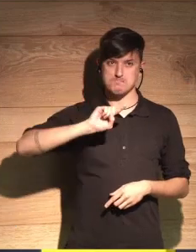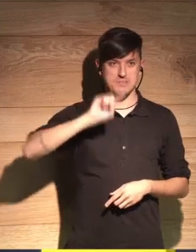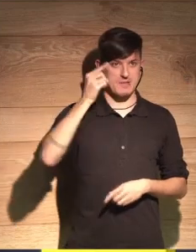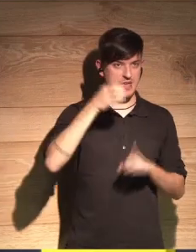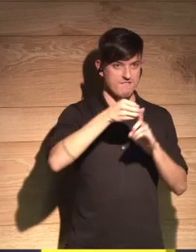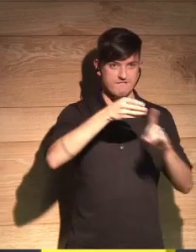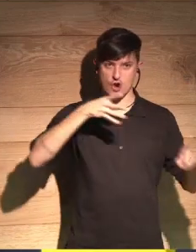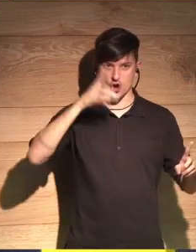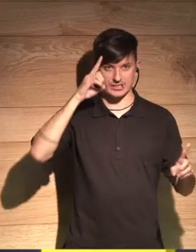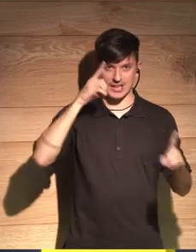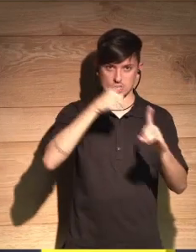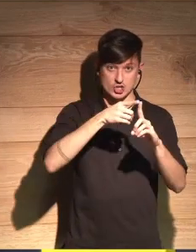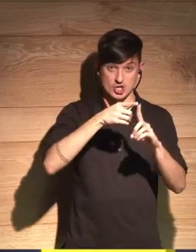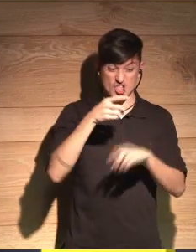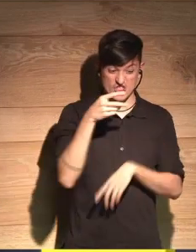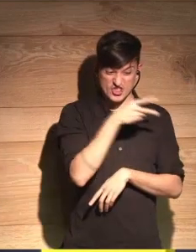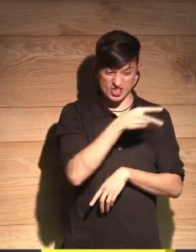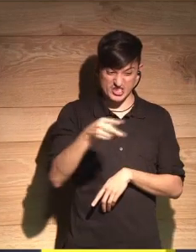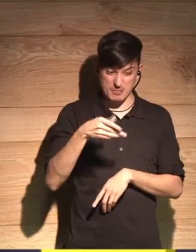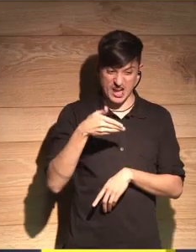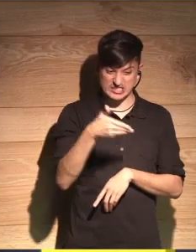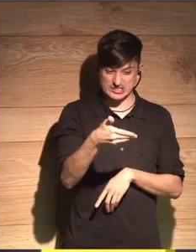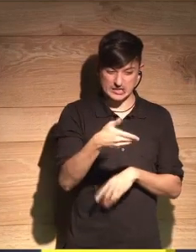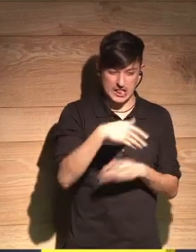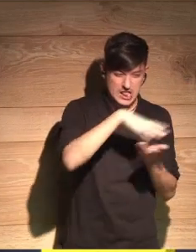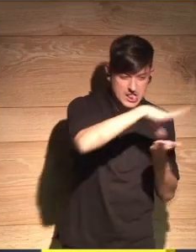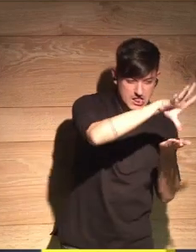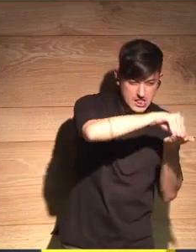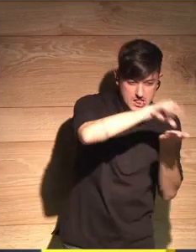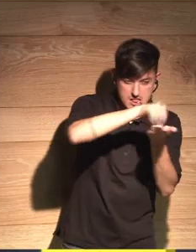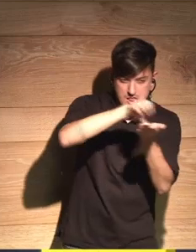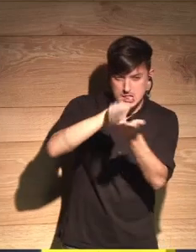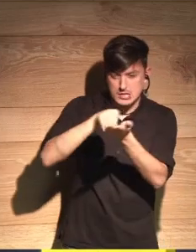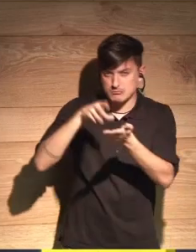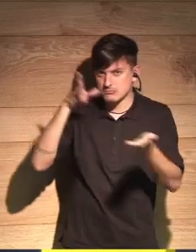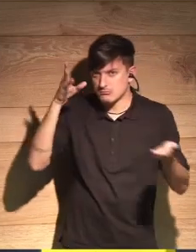Telos Forum, where for a couple of weeks